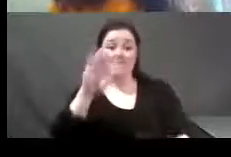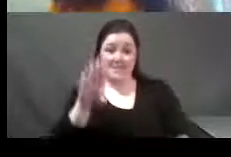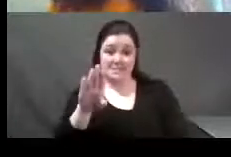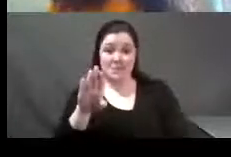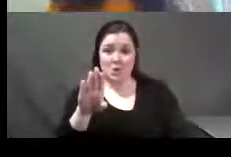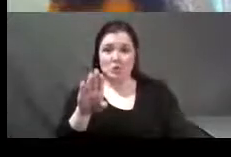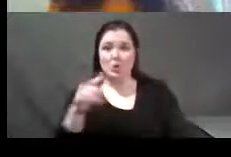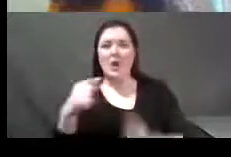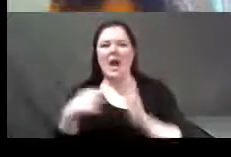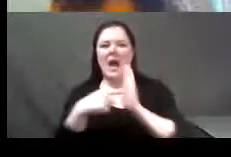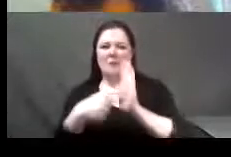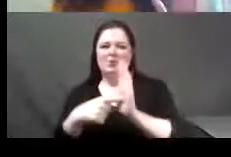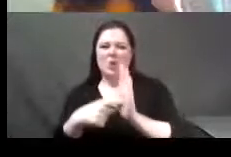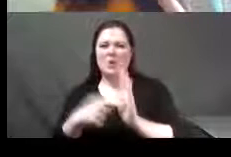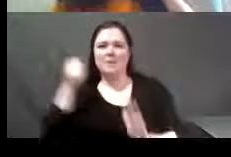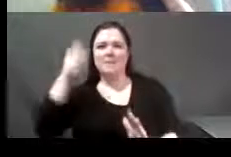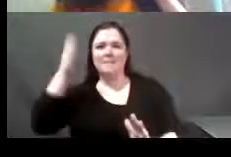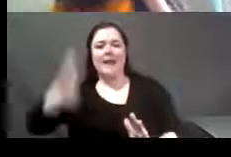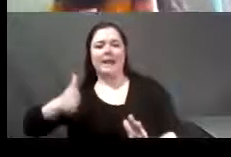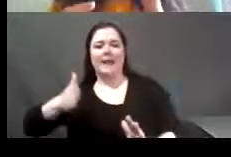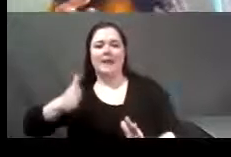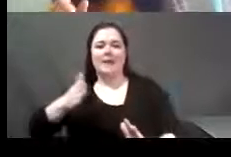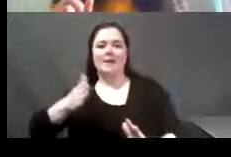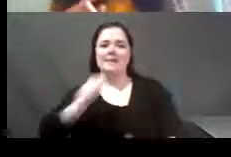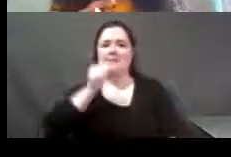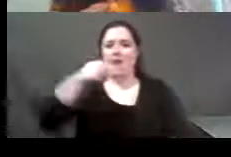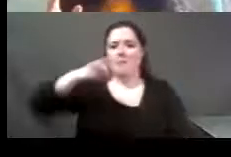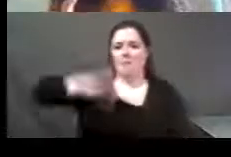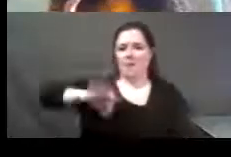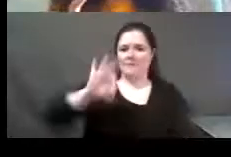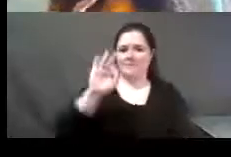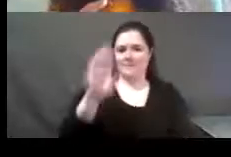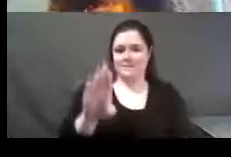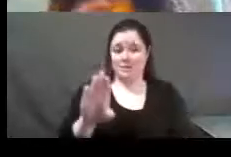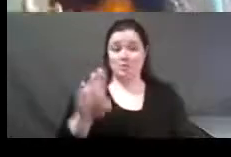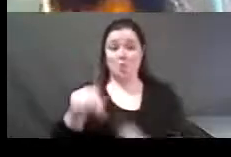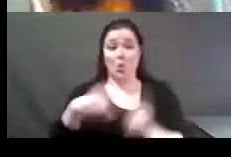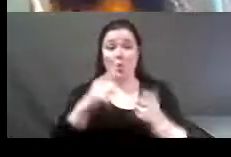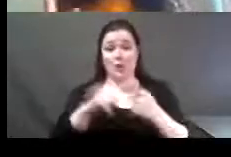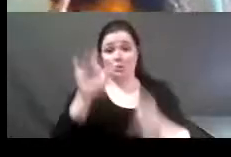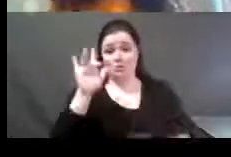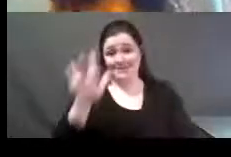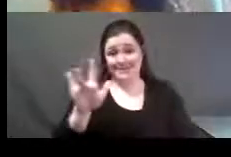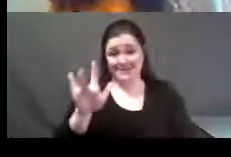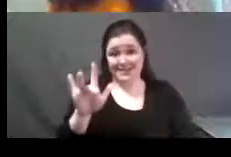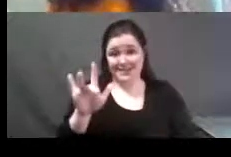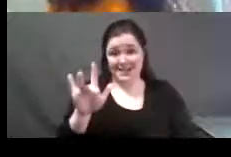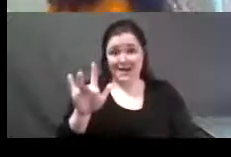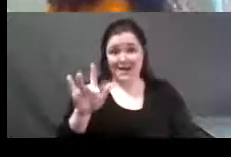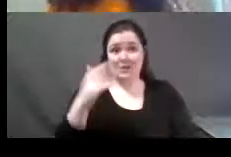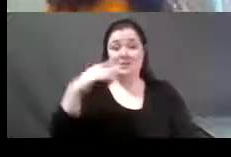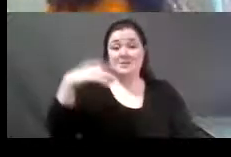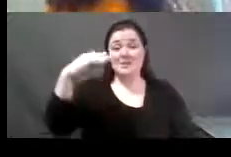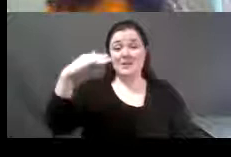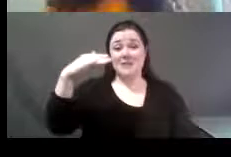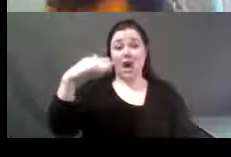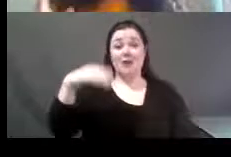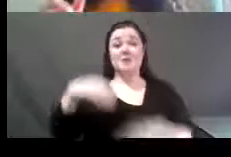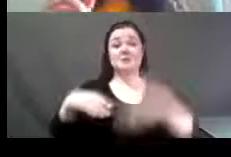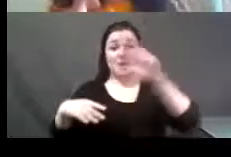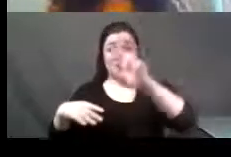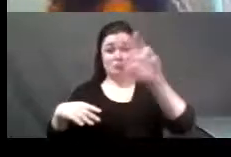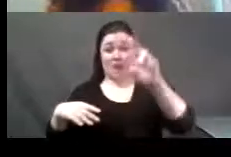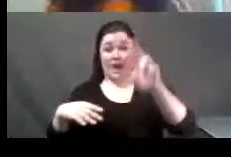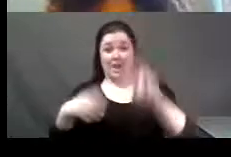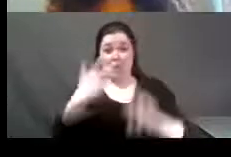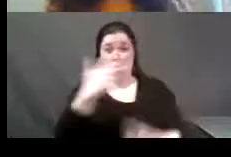my nonprofit's Facebook right now. When you click on the dots in the top right corner of Facebook,